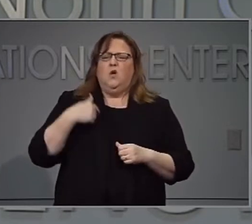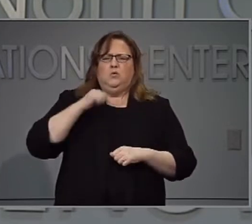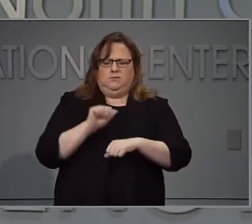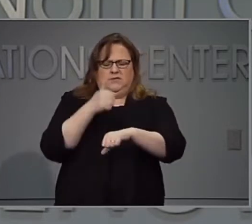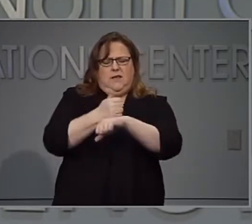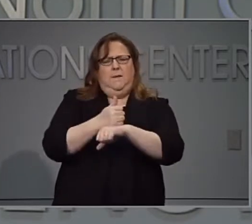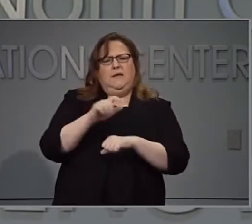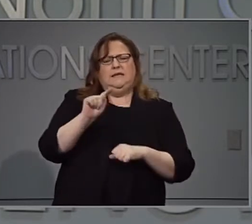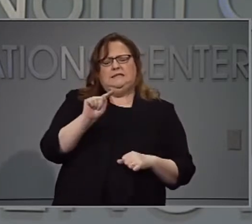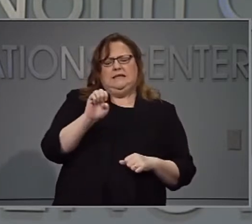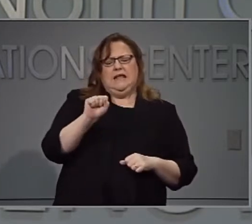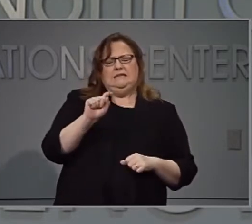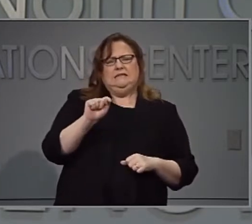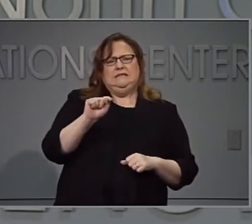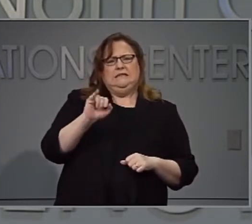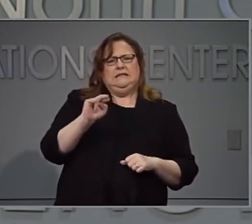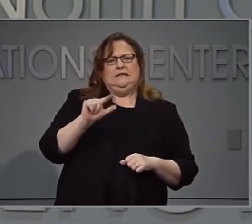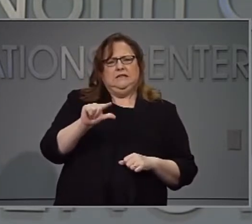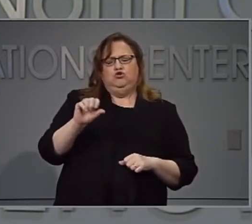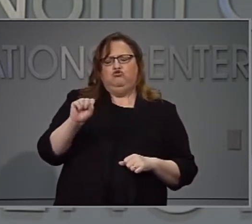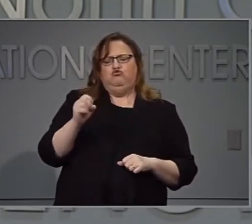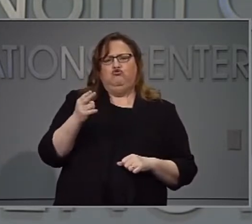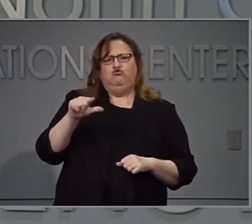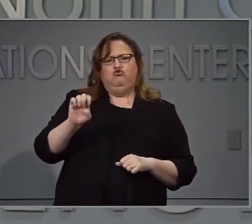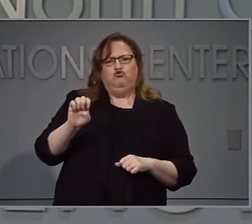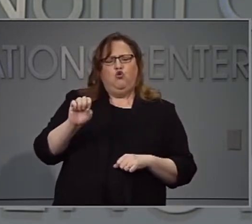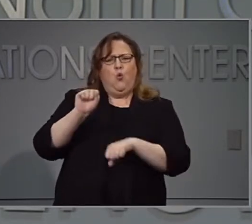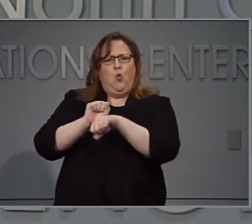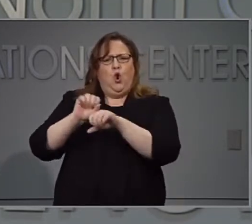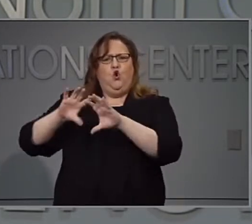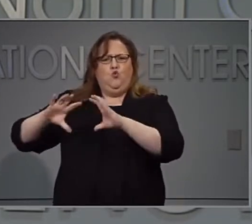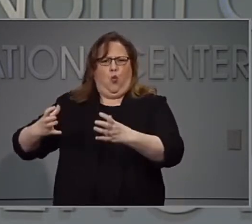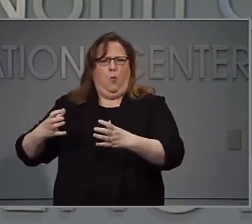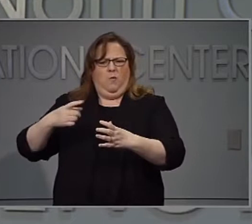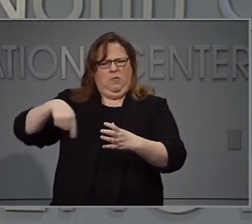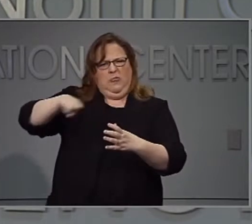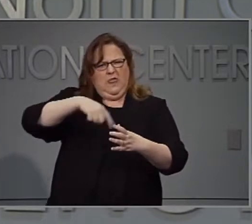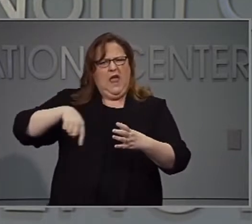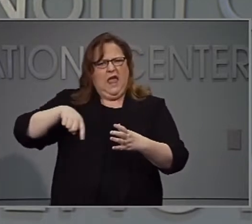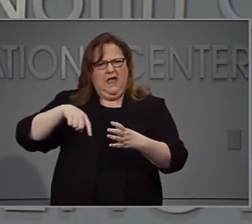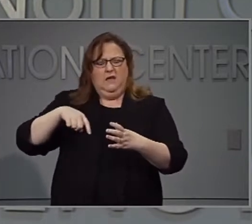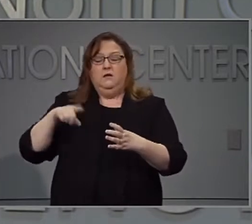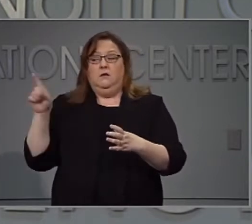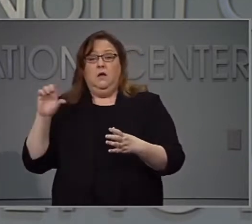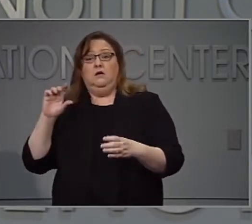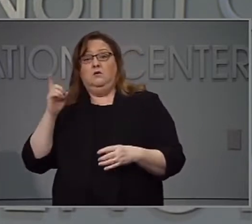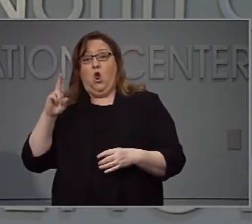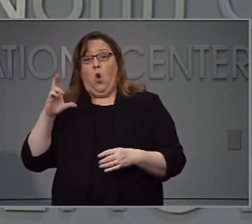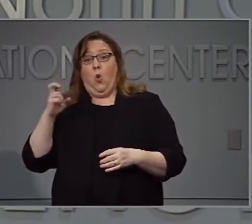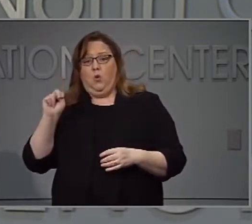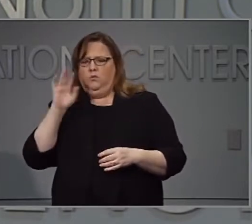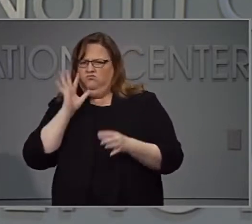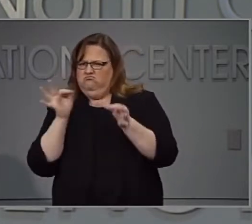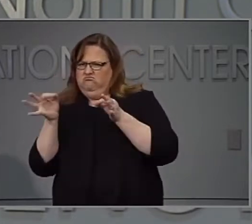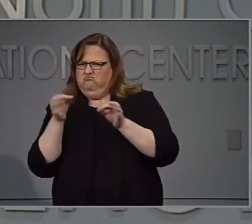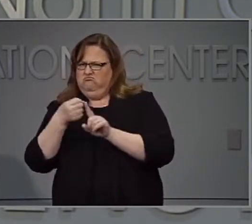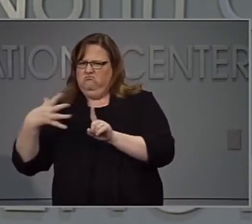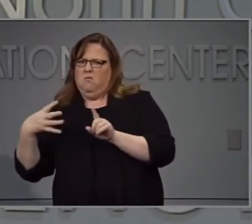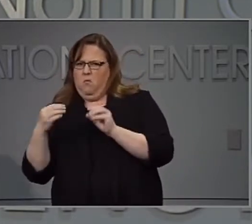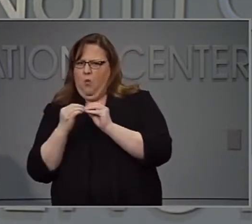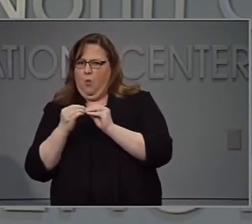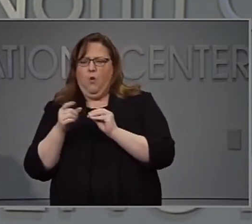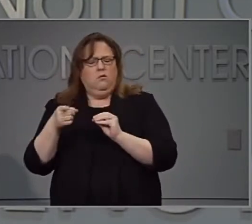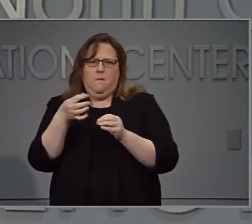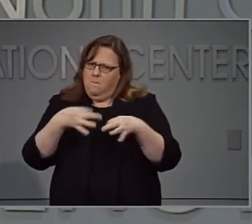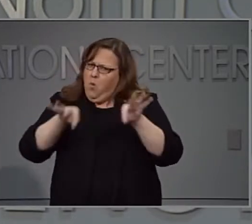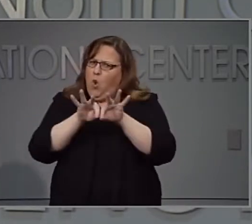It's going to be a work group that Dr. Cohen will tell you a little bit more about. They're going to be important in this process.